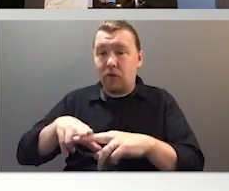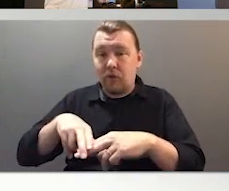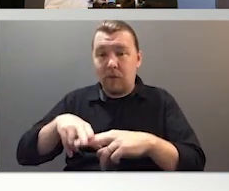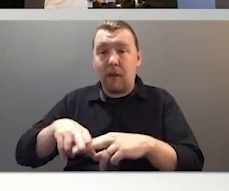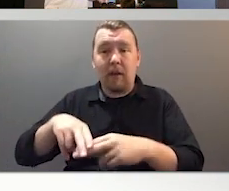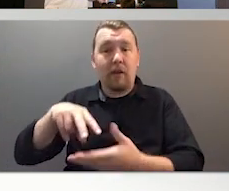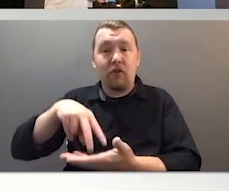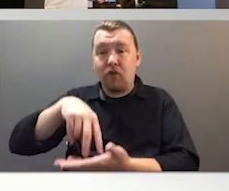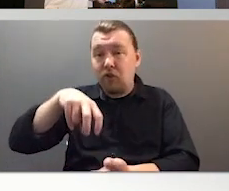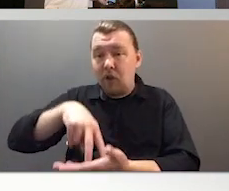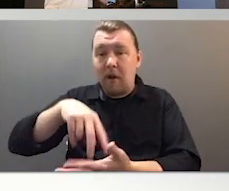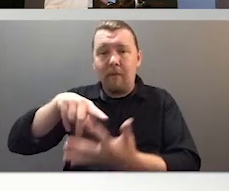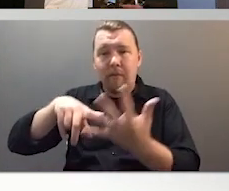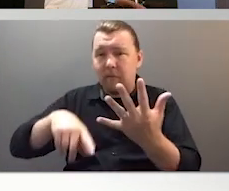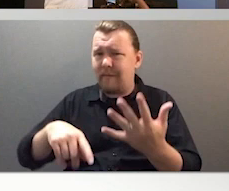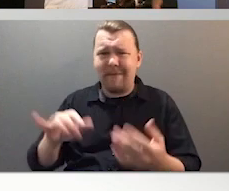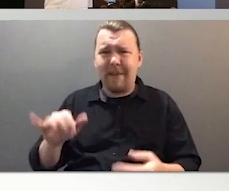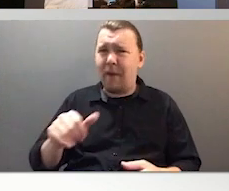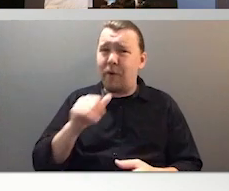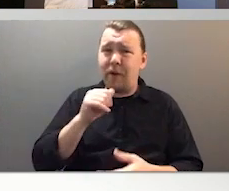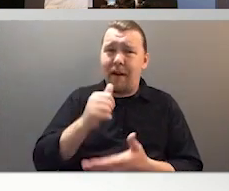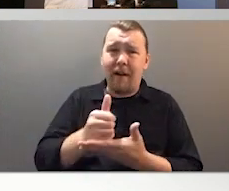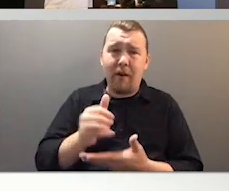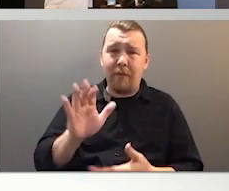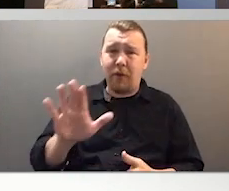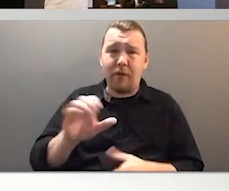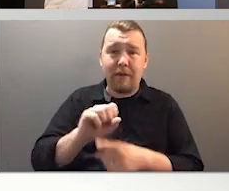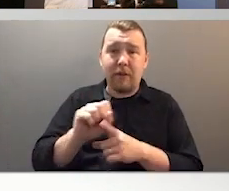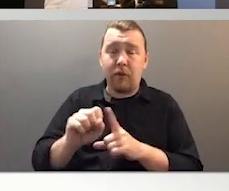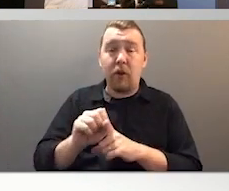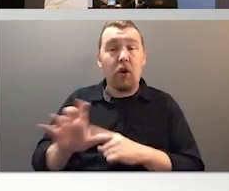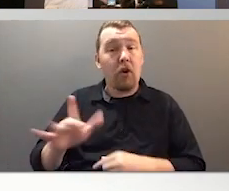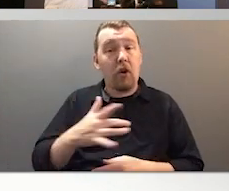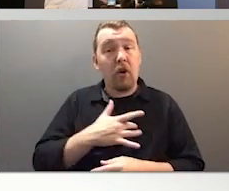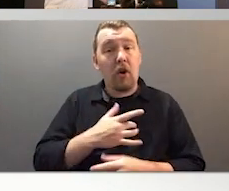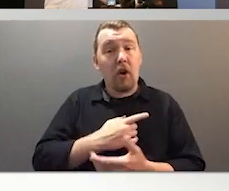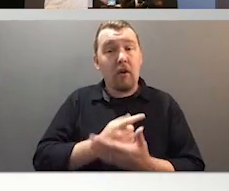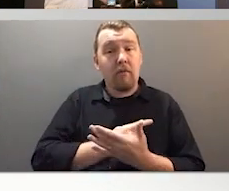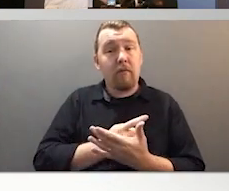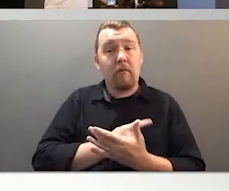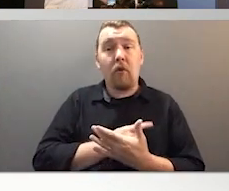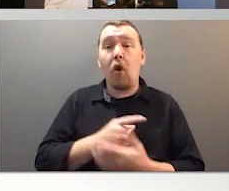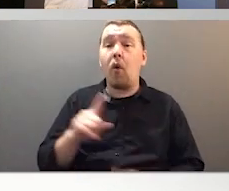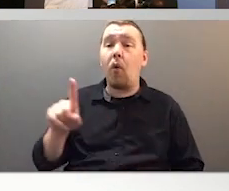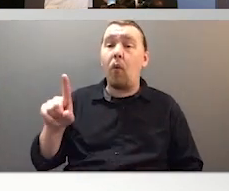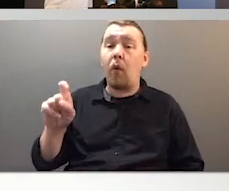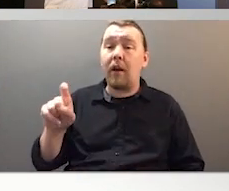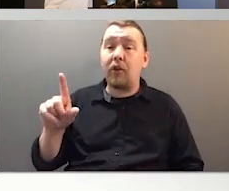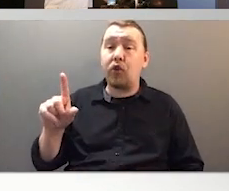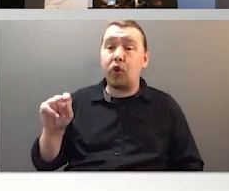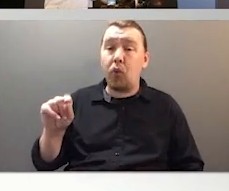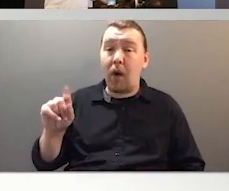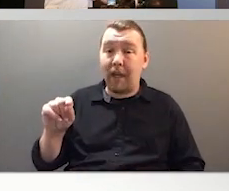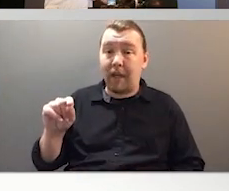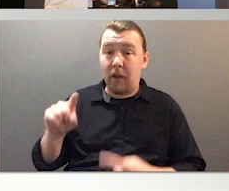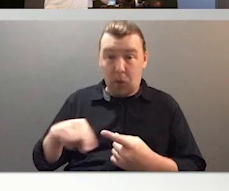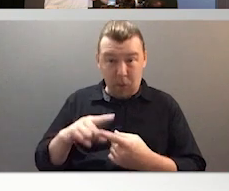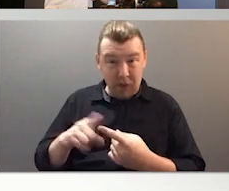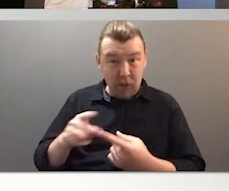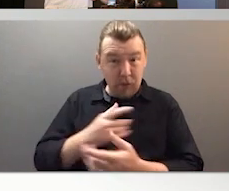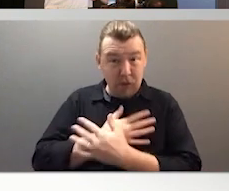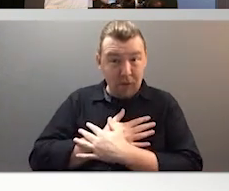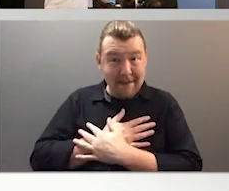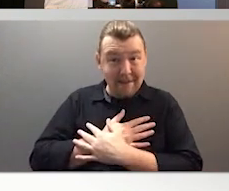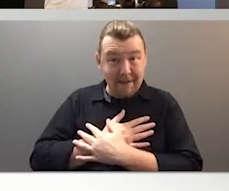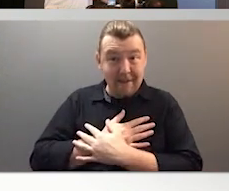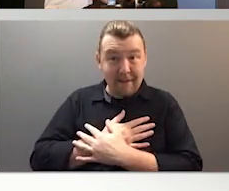it wouldn't have helped. Her heart rate was at like 120 at rest. So it's like she was out running a marathon